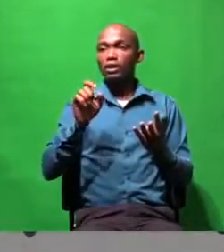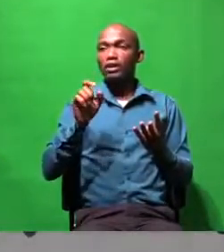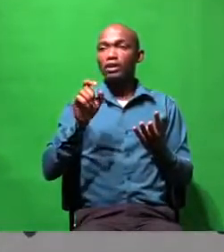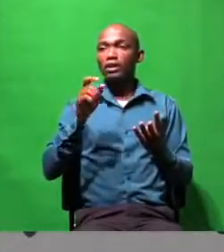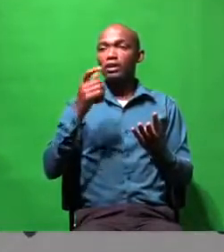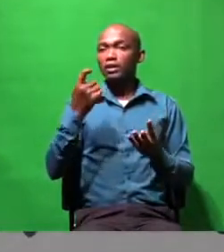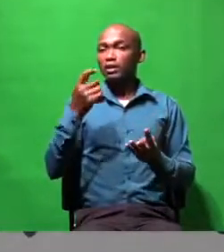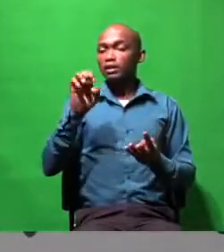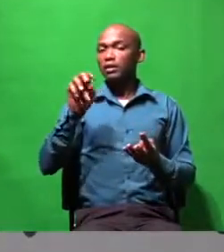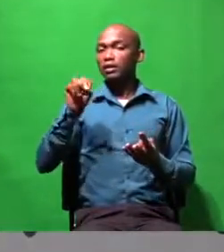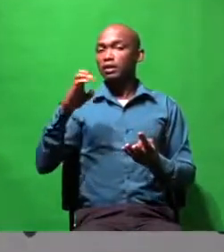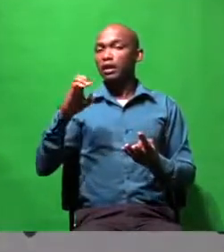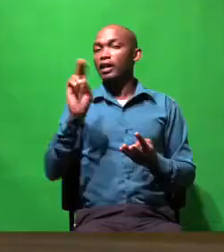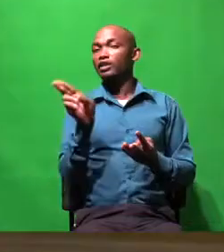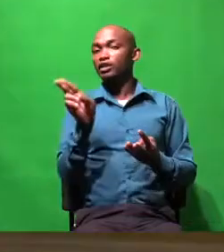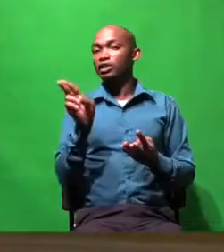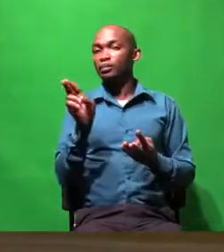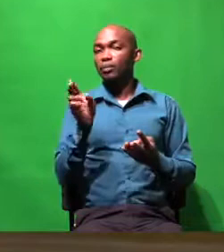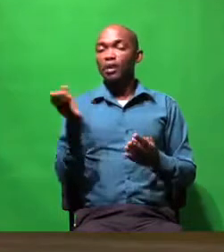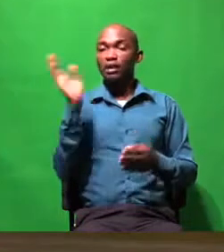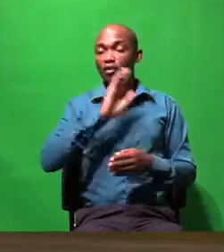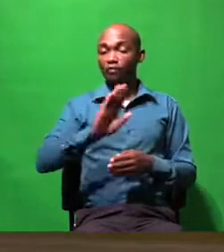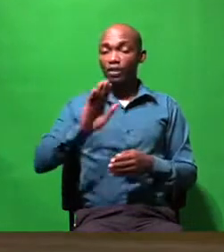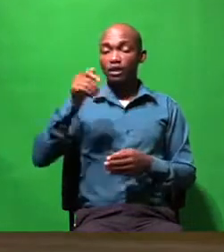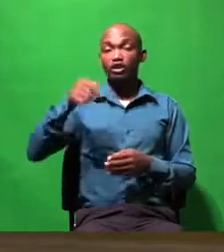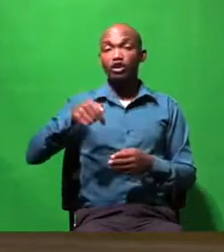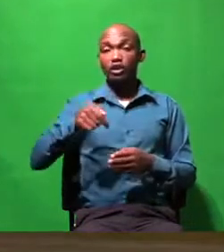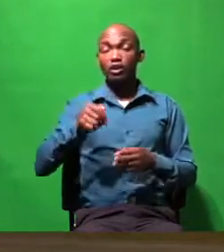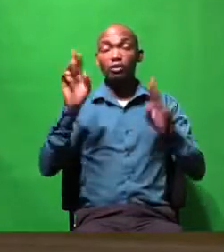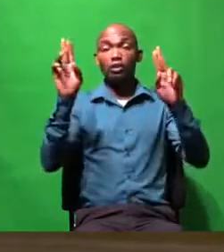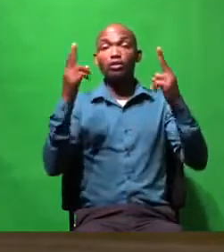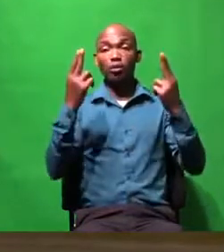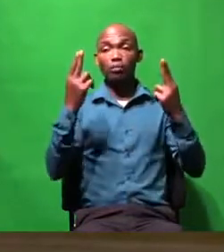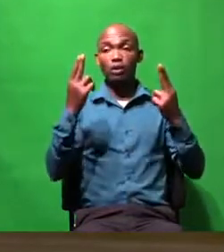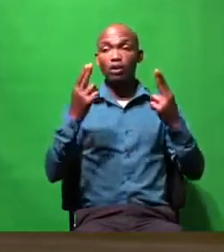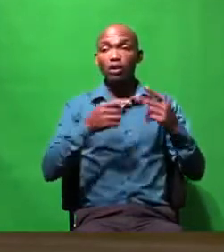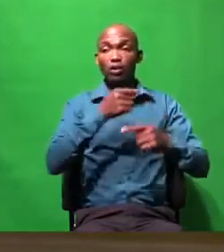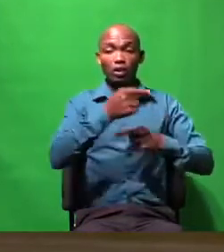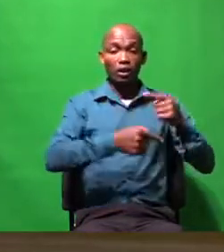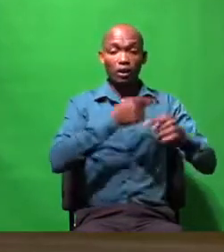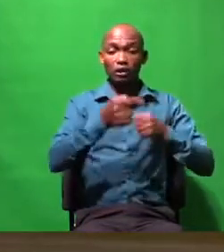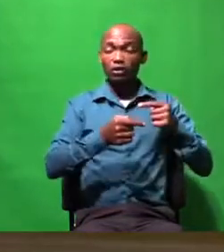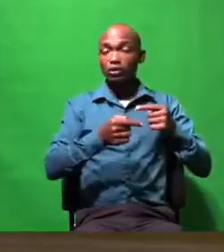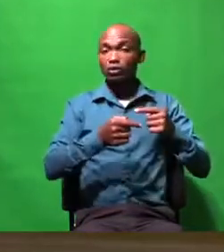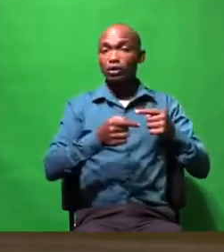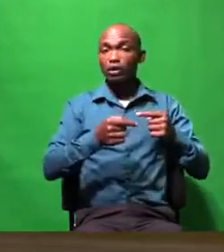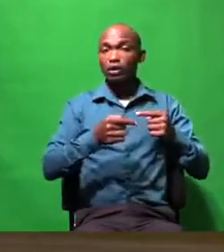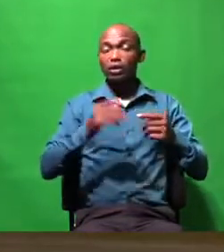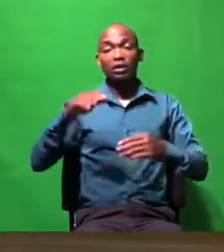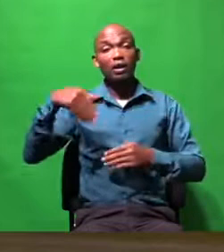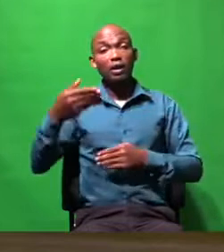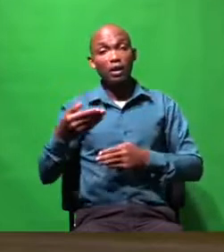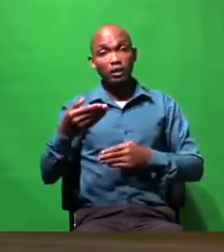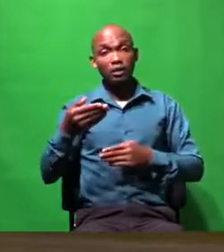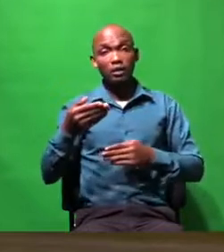student, let us end up of our lesson today. We can continue in next